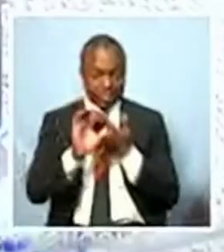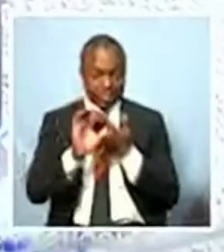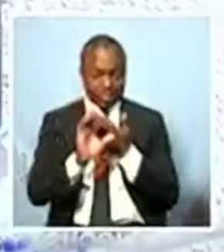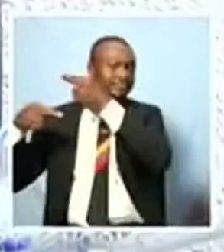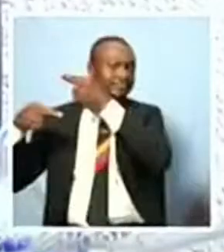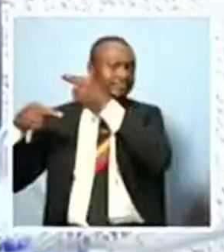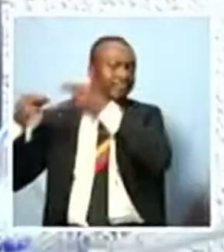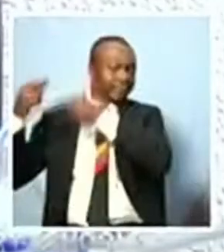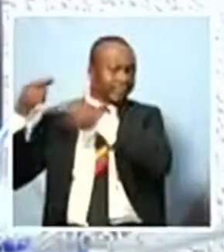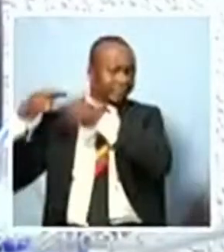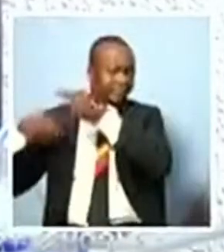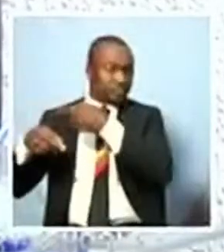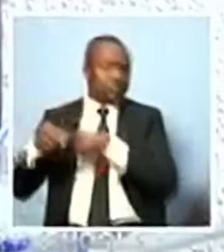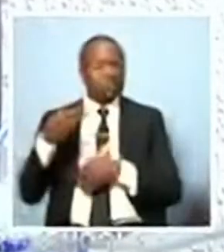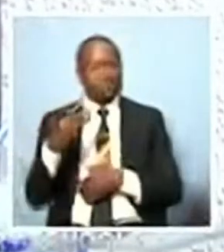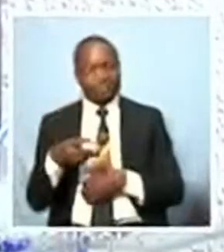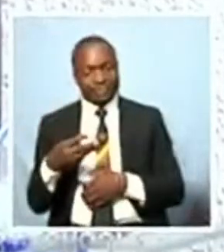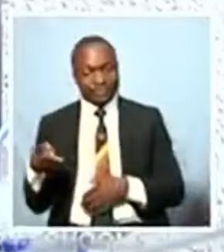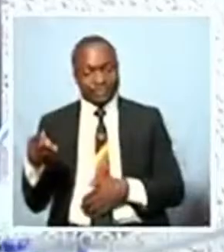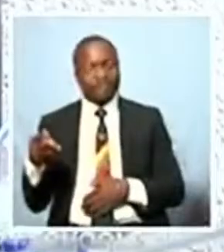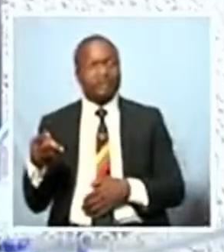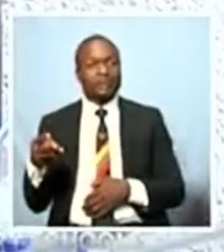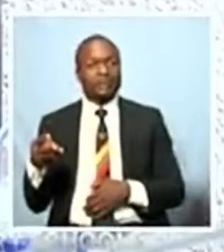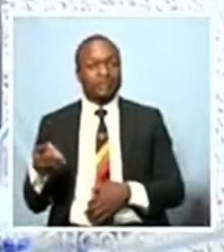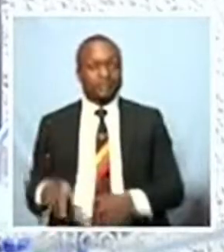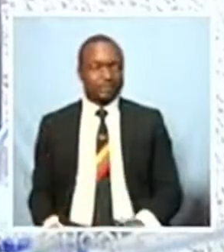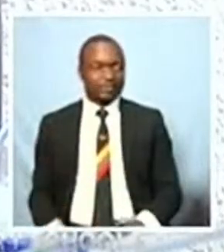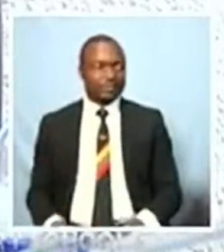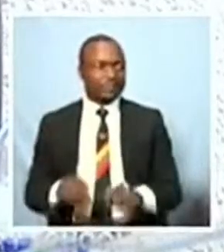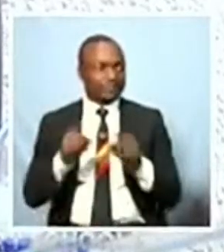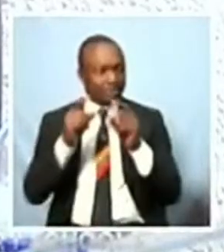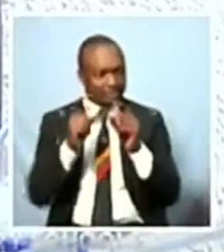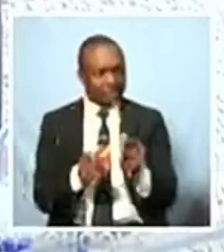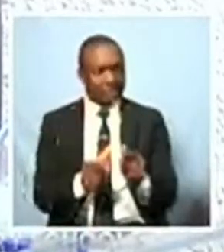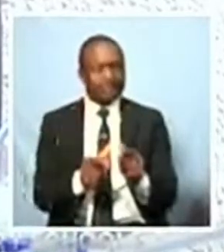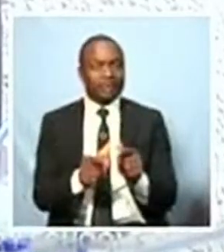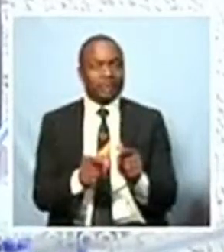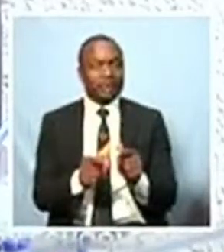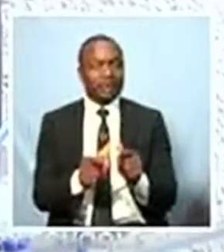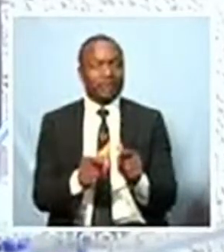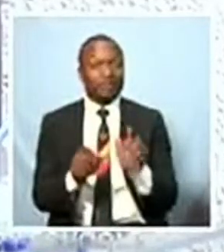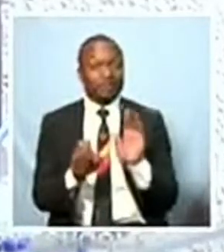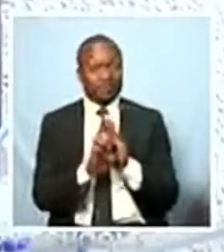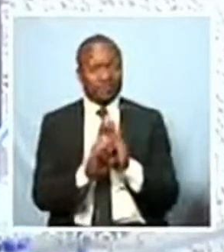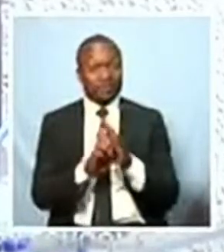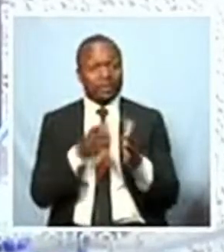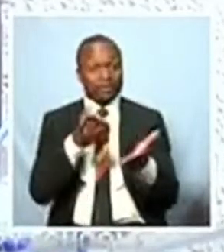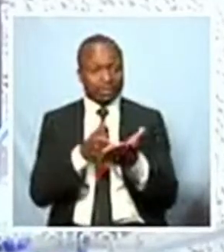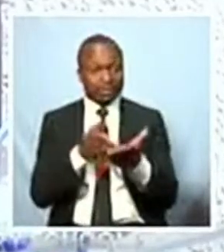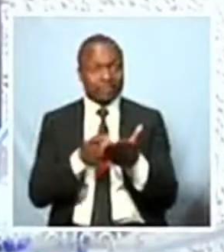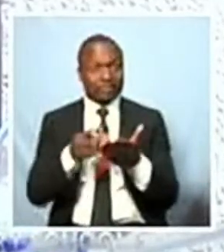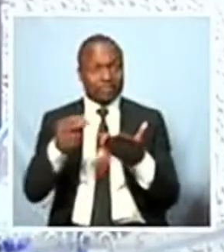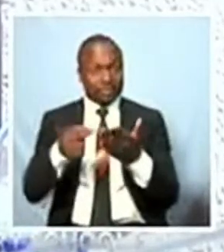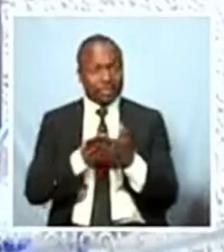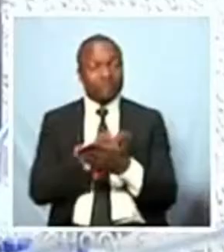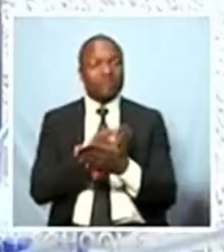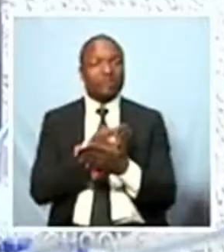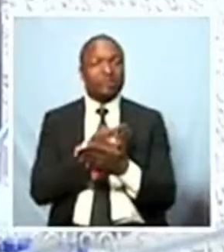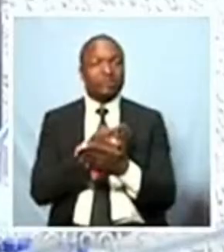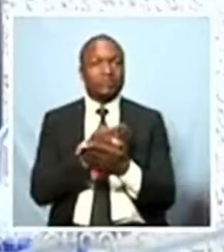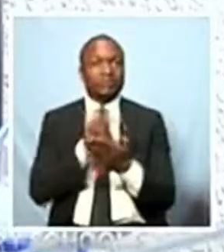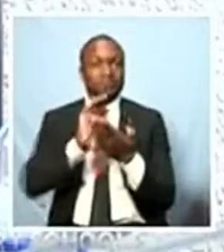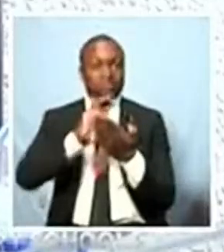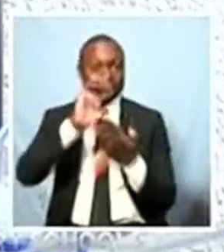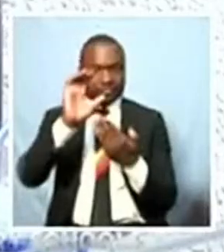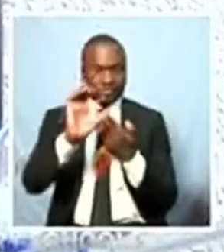It takes time for the materials themselves to reach the learners. For example, this new competence-based